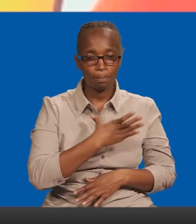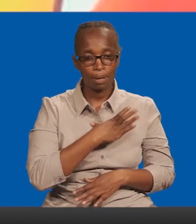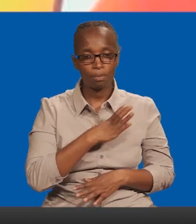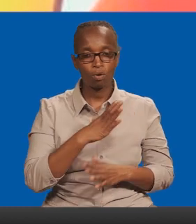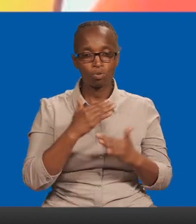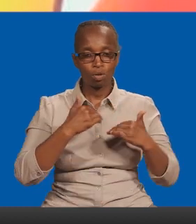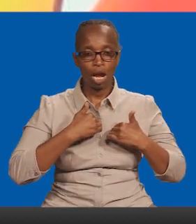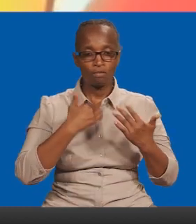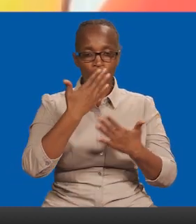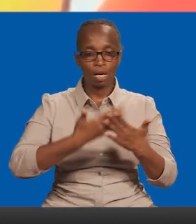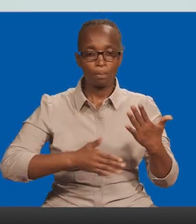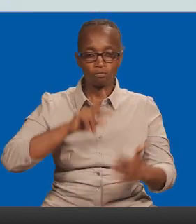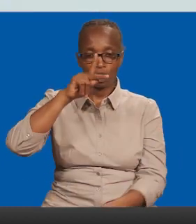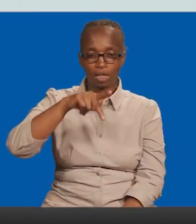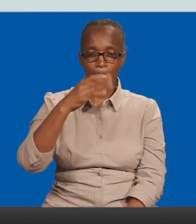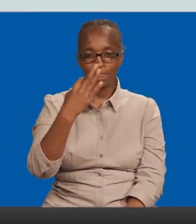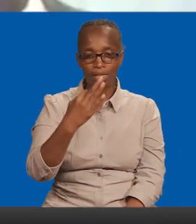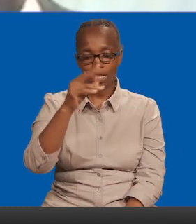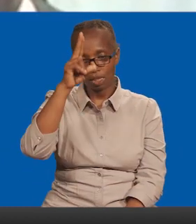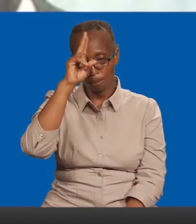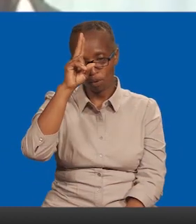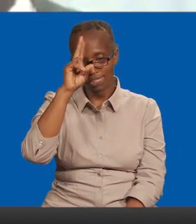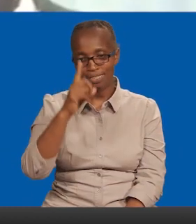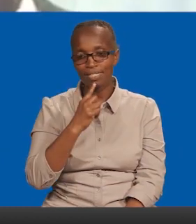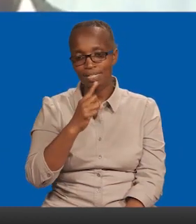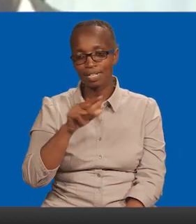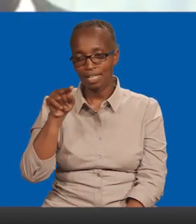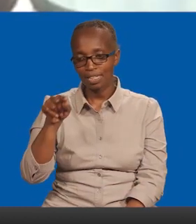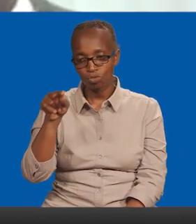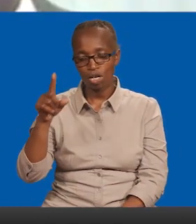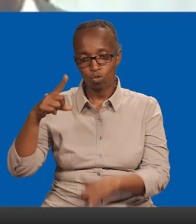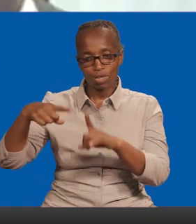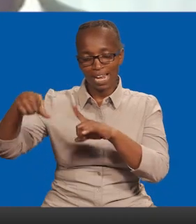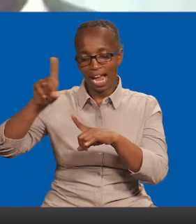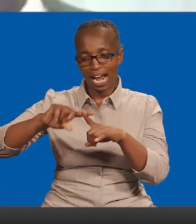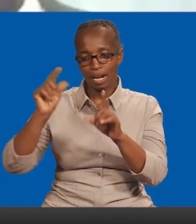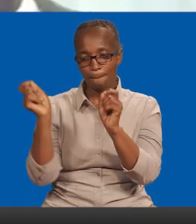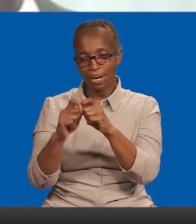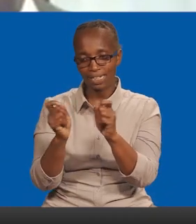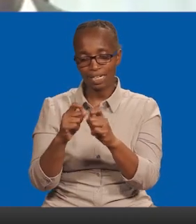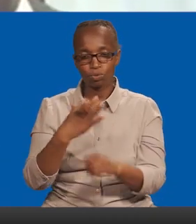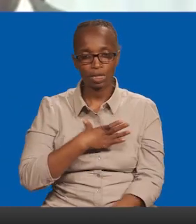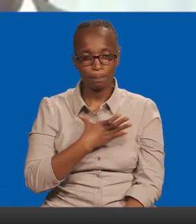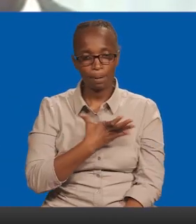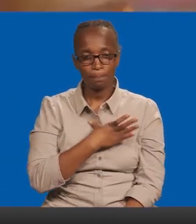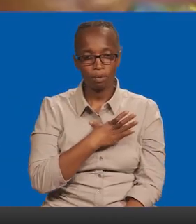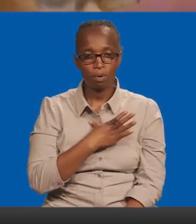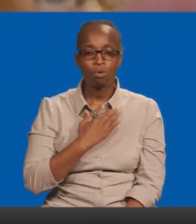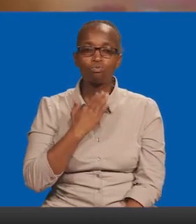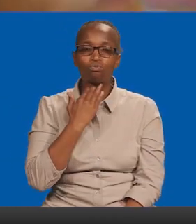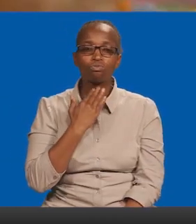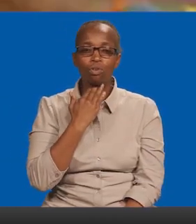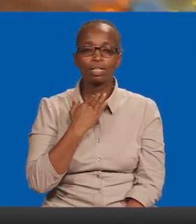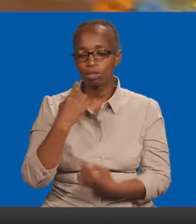kwa waathiriwa ili kupata fomu za P3 katika vituo vya polisi, akisema ada hiyo inaongezea uchungu